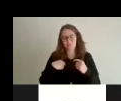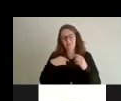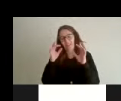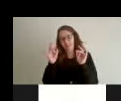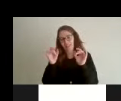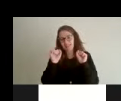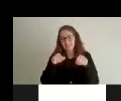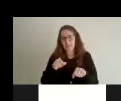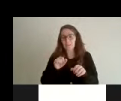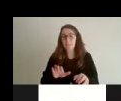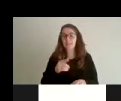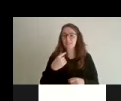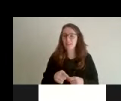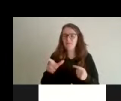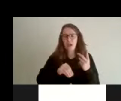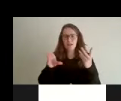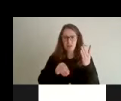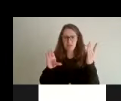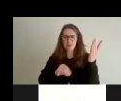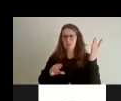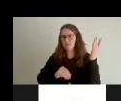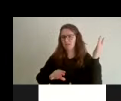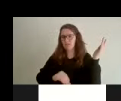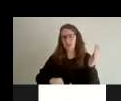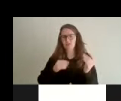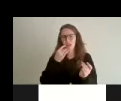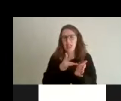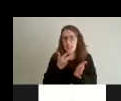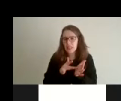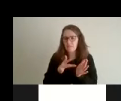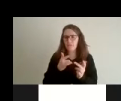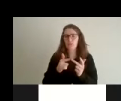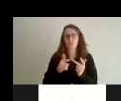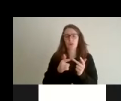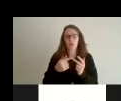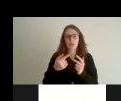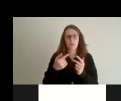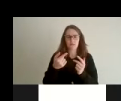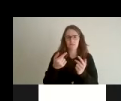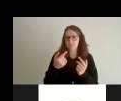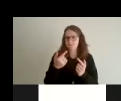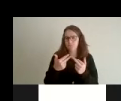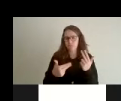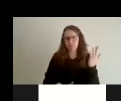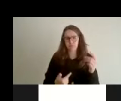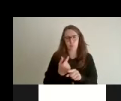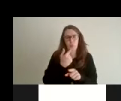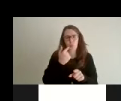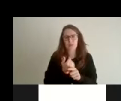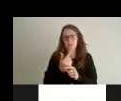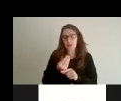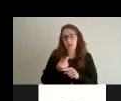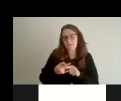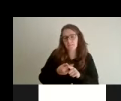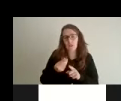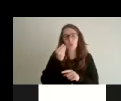also a number of very good books and interesting literature coming out right now on how to, for example, create